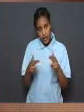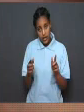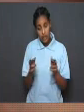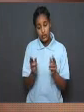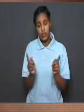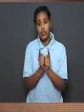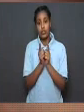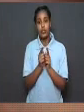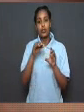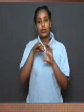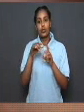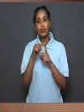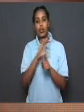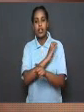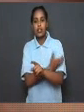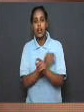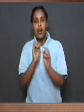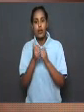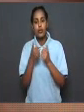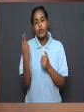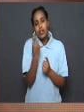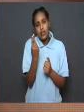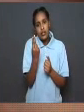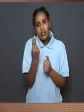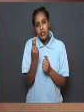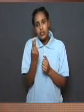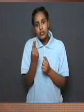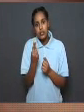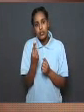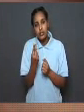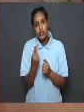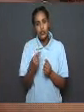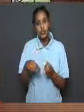energy. How do they benefit society?